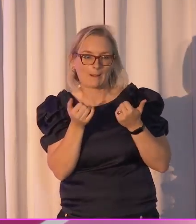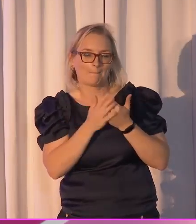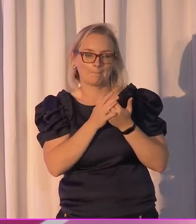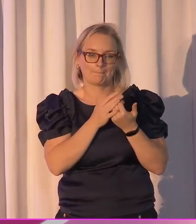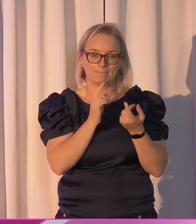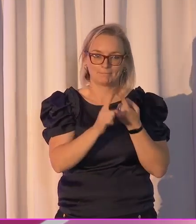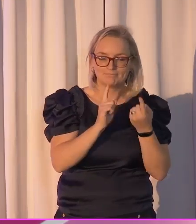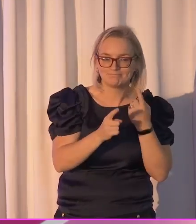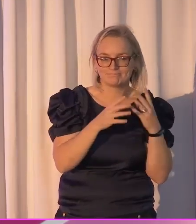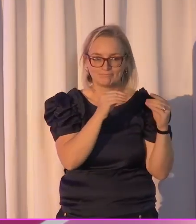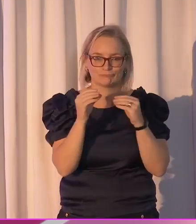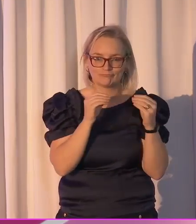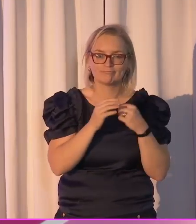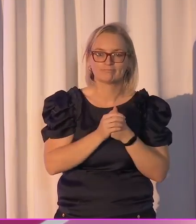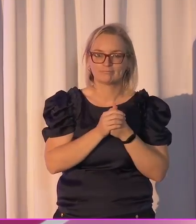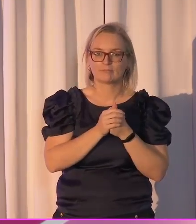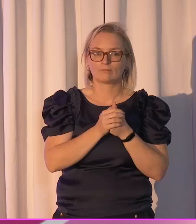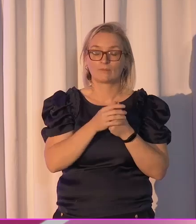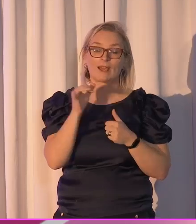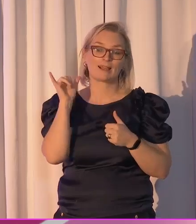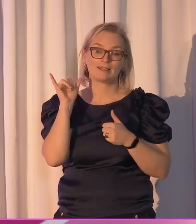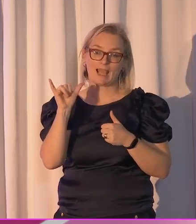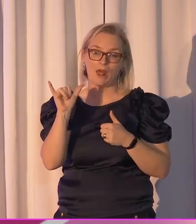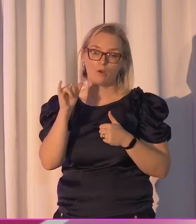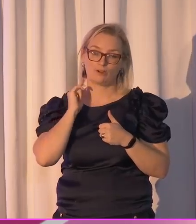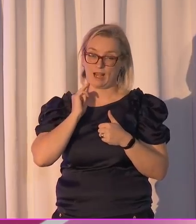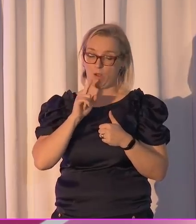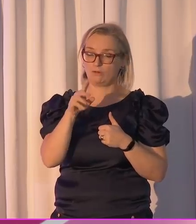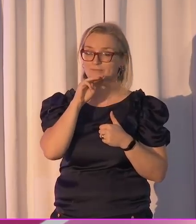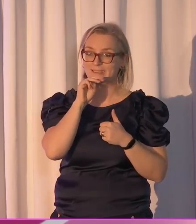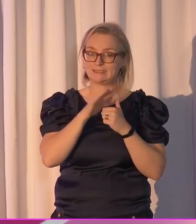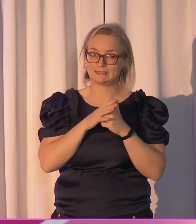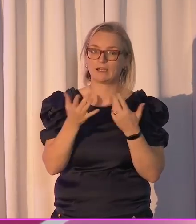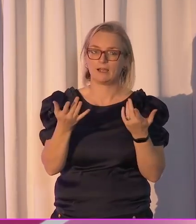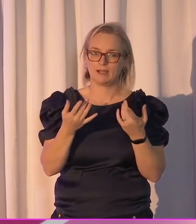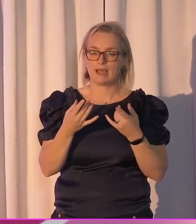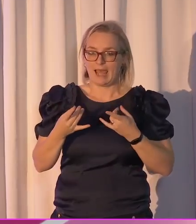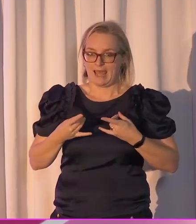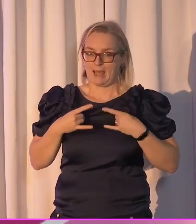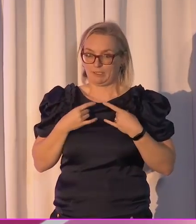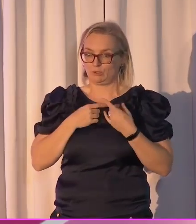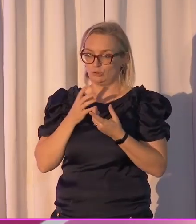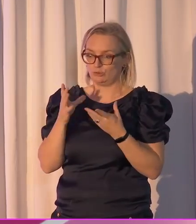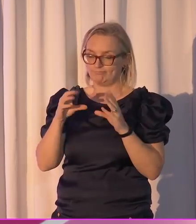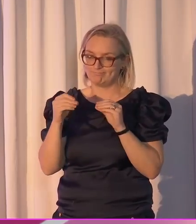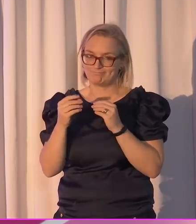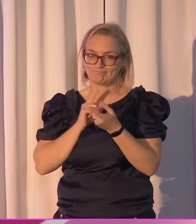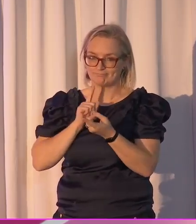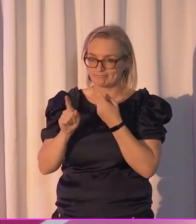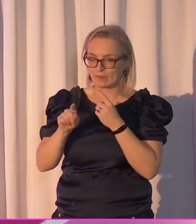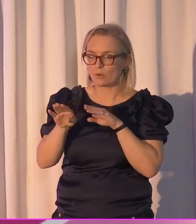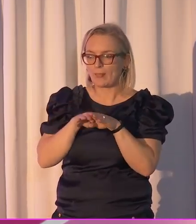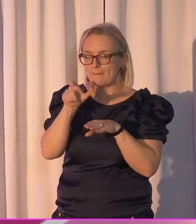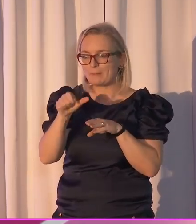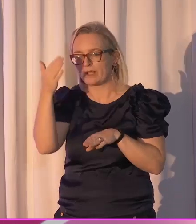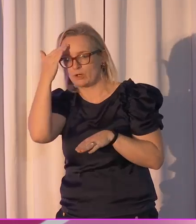have social interaction with anyone. A yellow sticker signals that that attendee is happy to interact with people they know or recognise. And